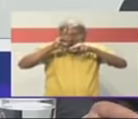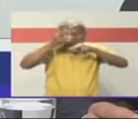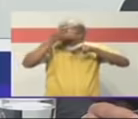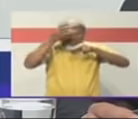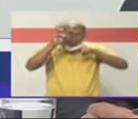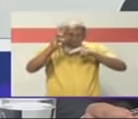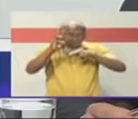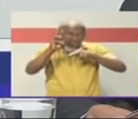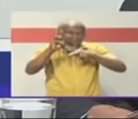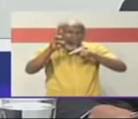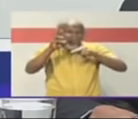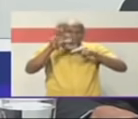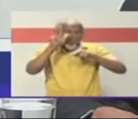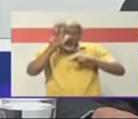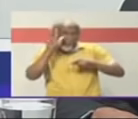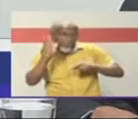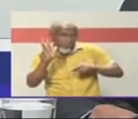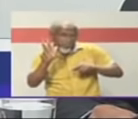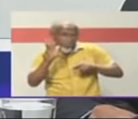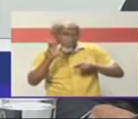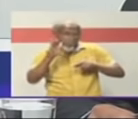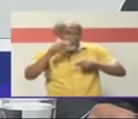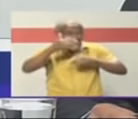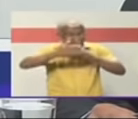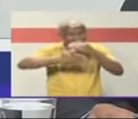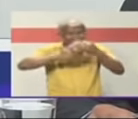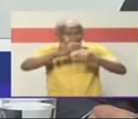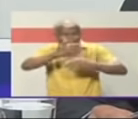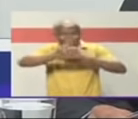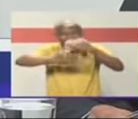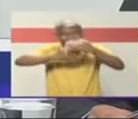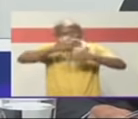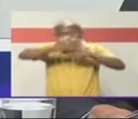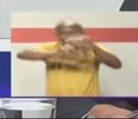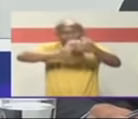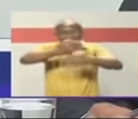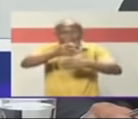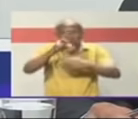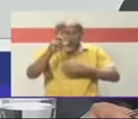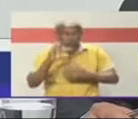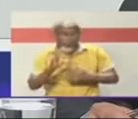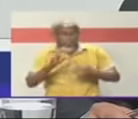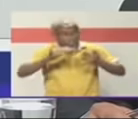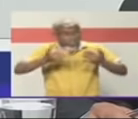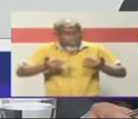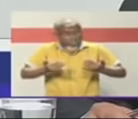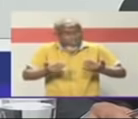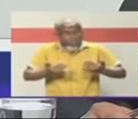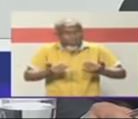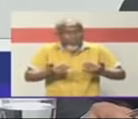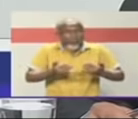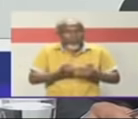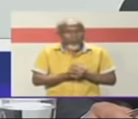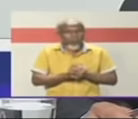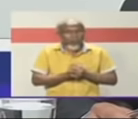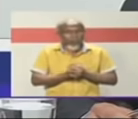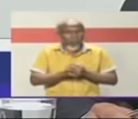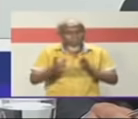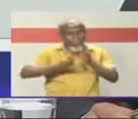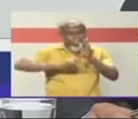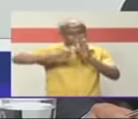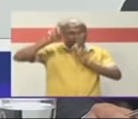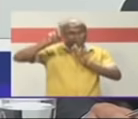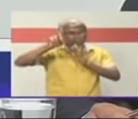16, 33, 100, and in a very short space of time exploded to over 400